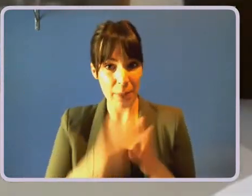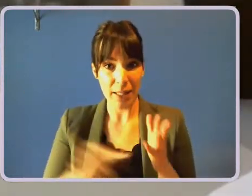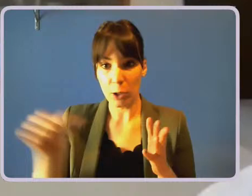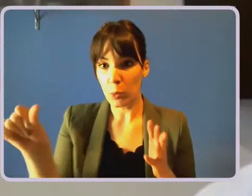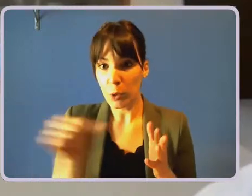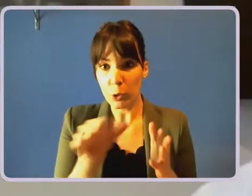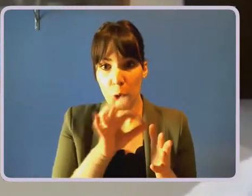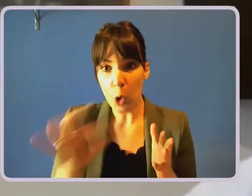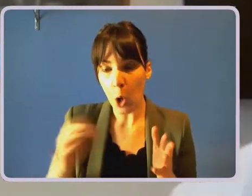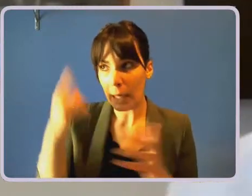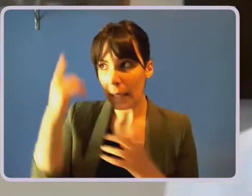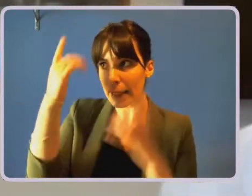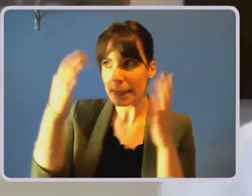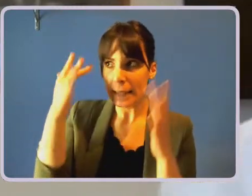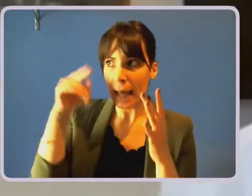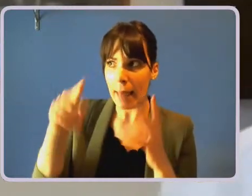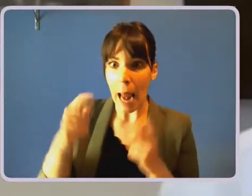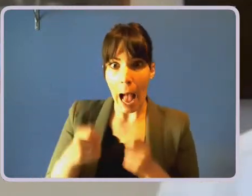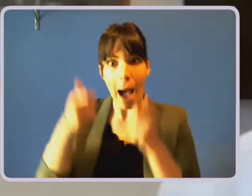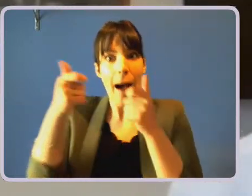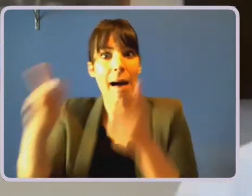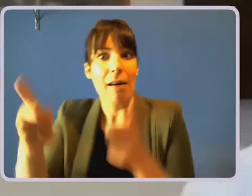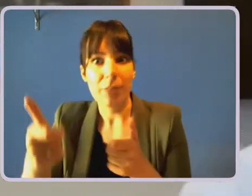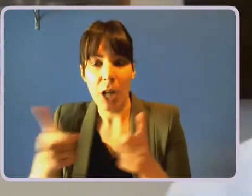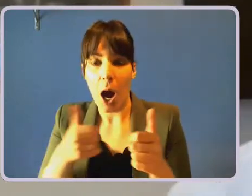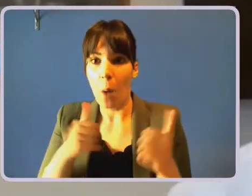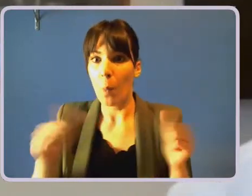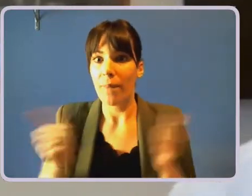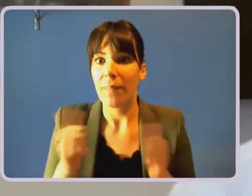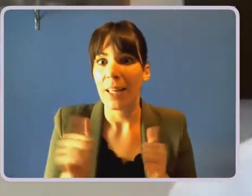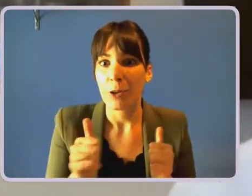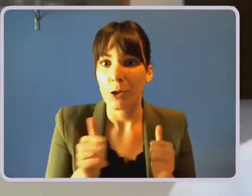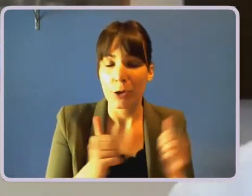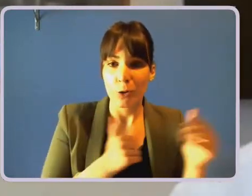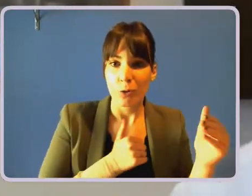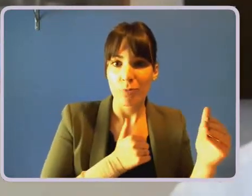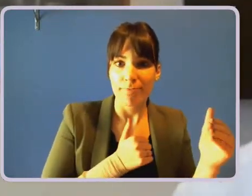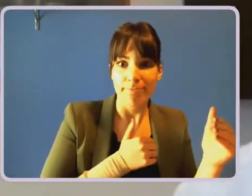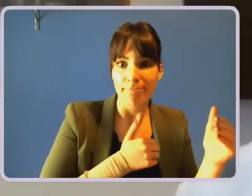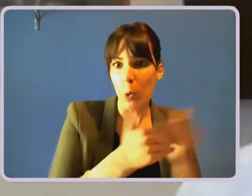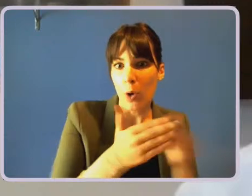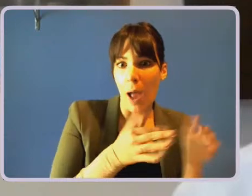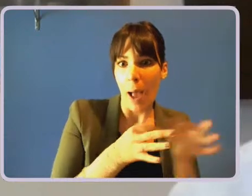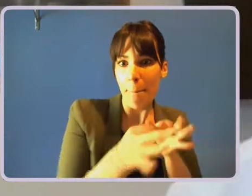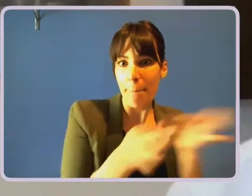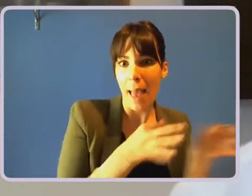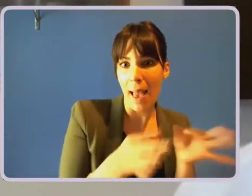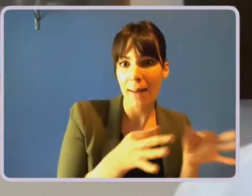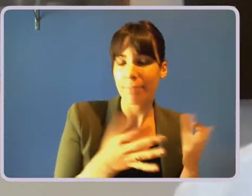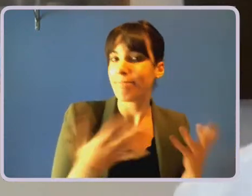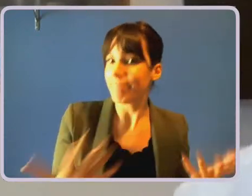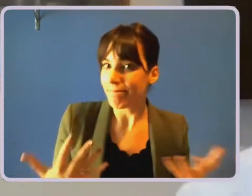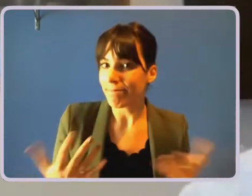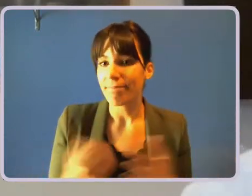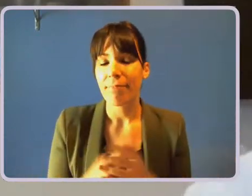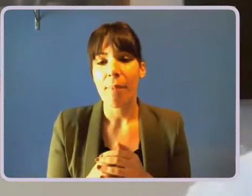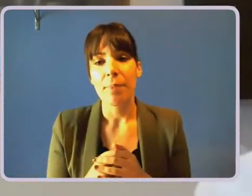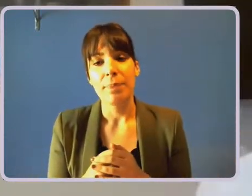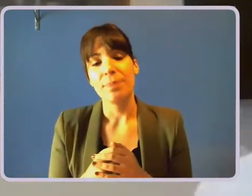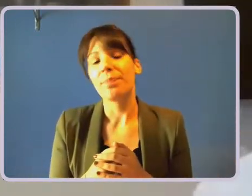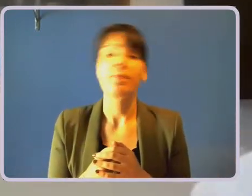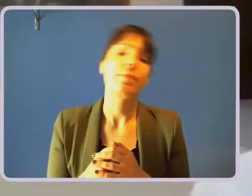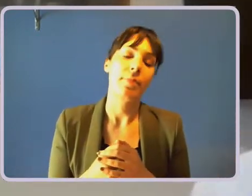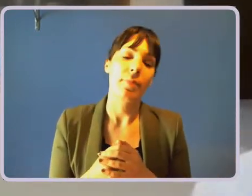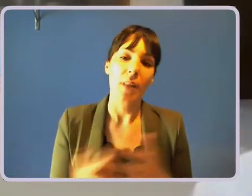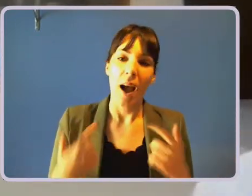his lovely vignettes video, which was really powerful, as they all were. But I felt, it's